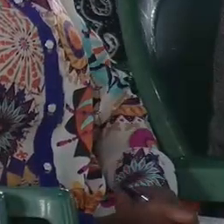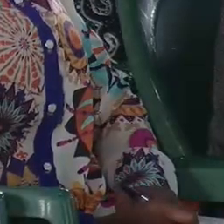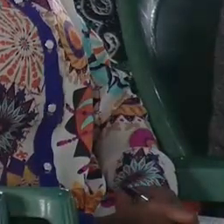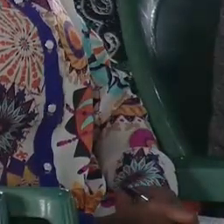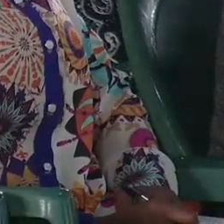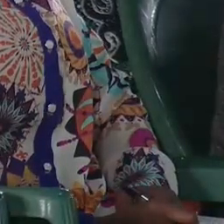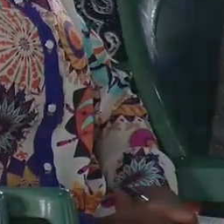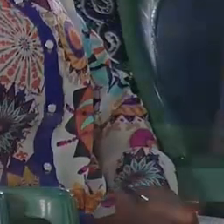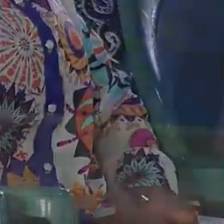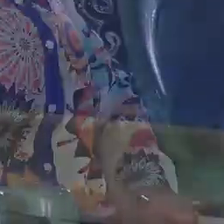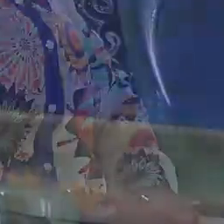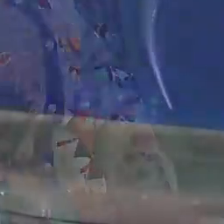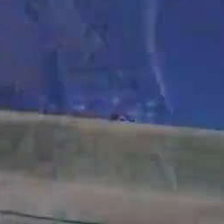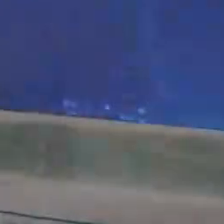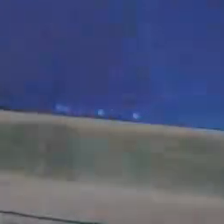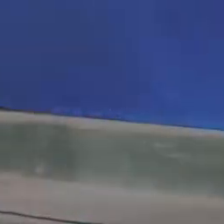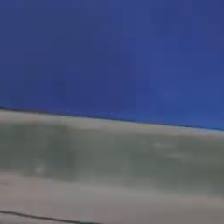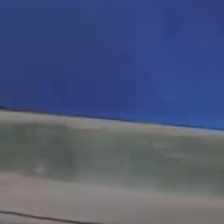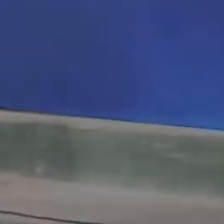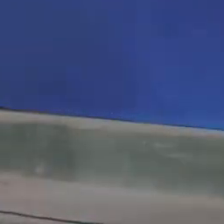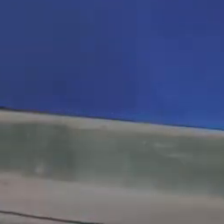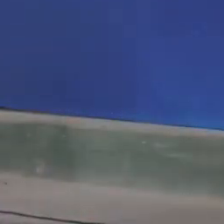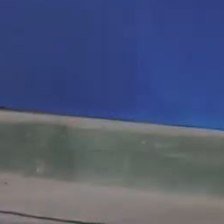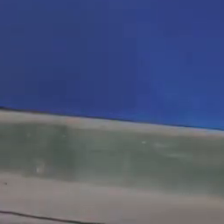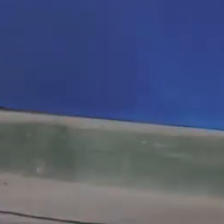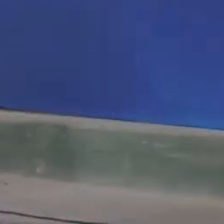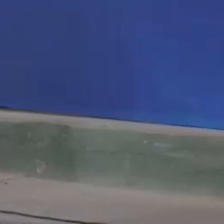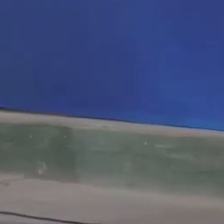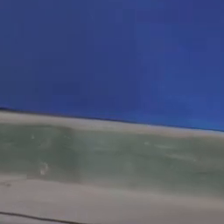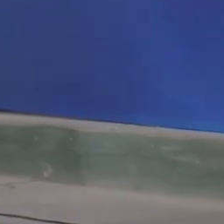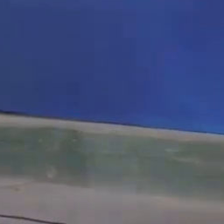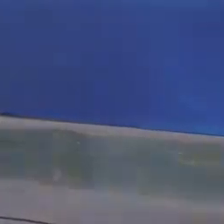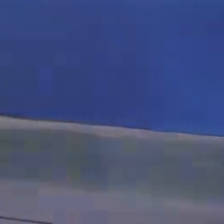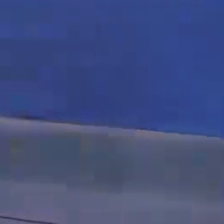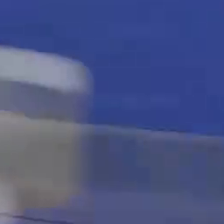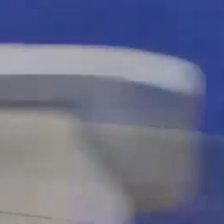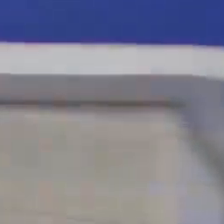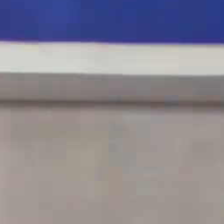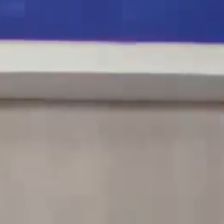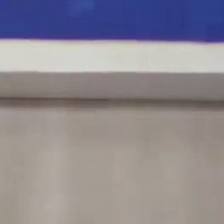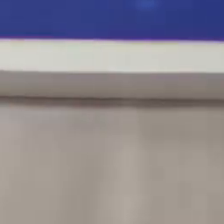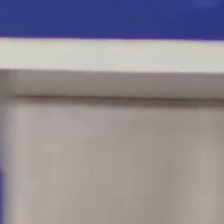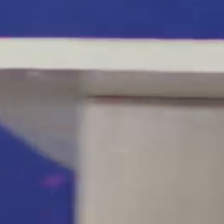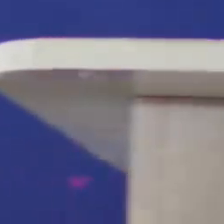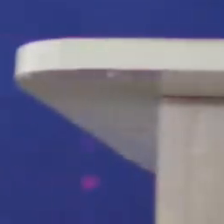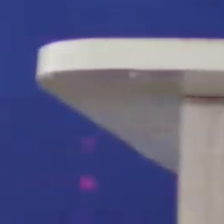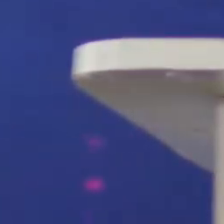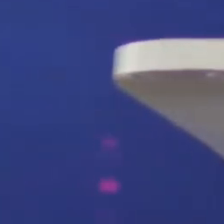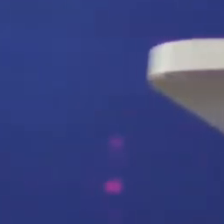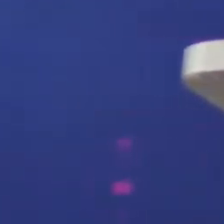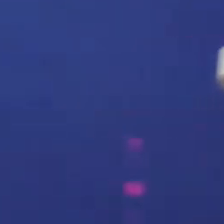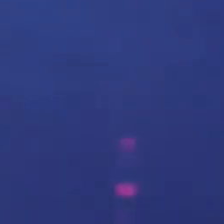and you are going through, you're going to get to that destination. If you're surrounded by those